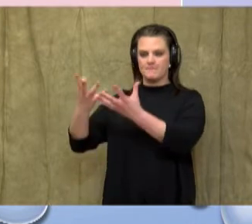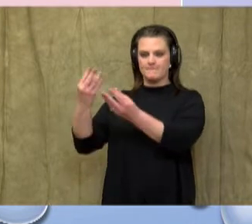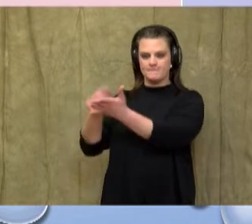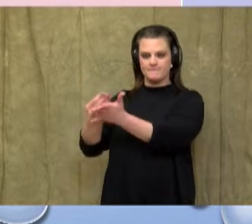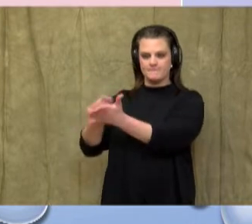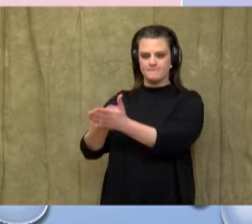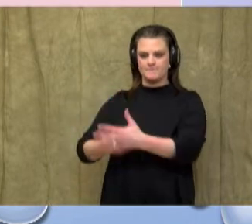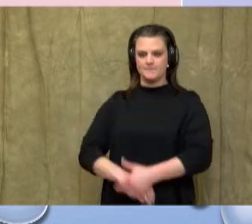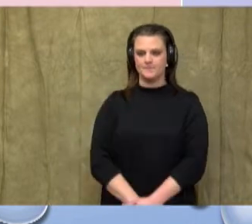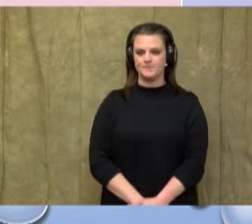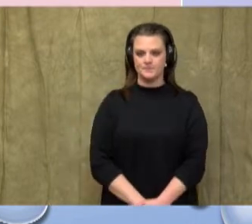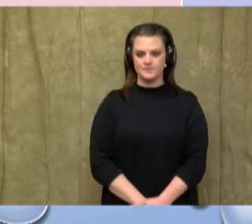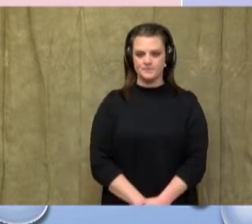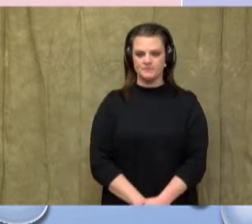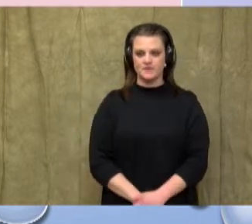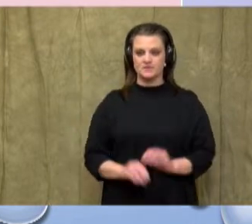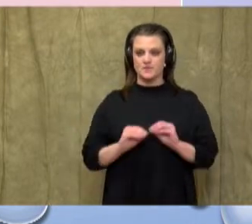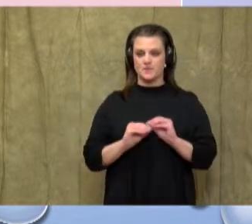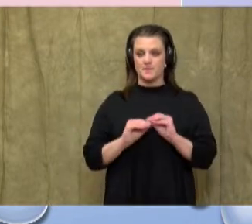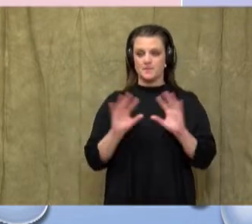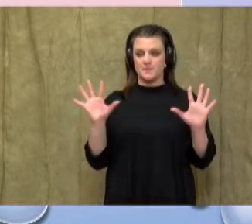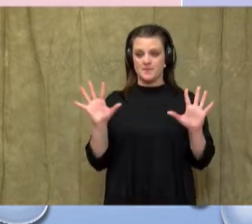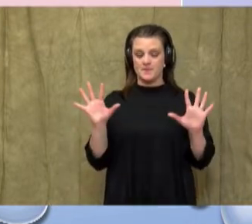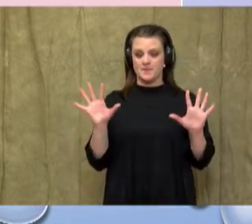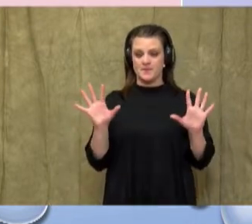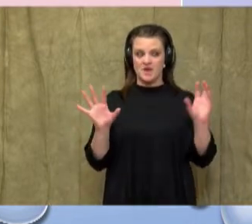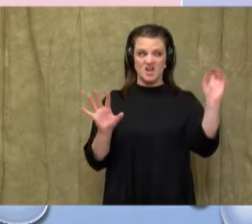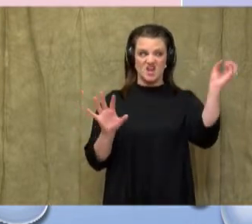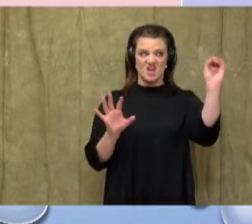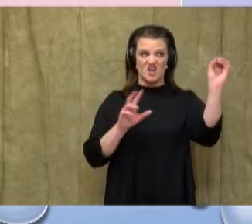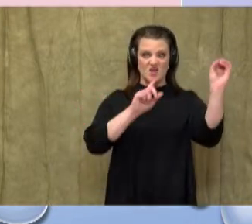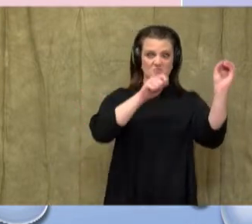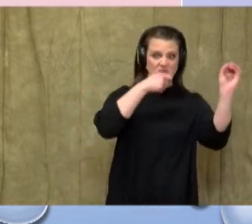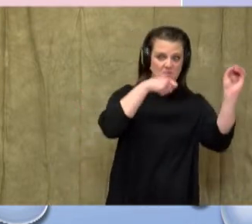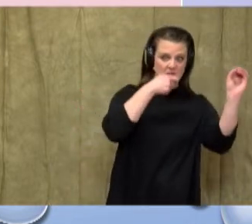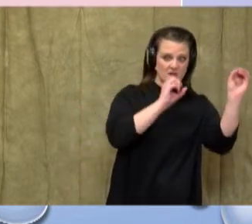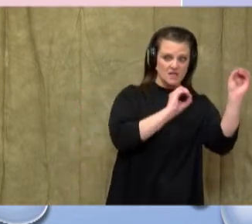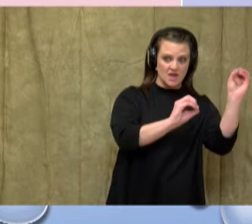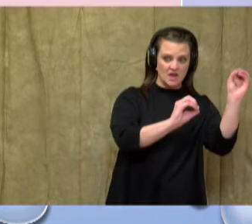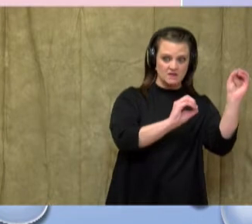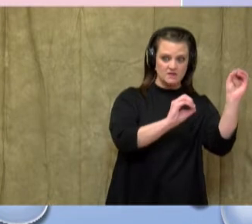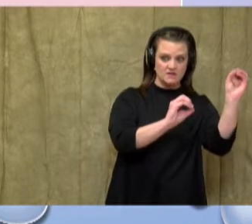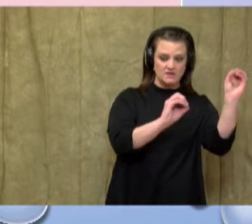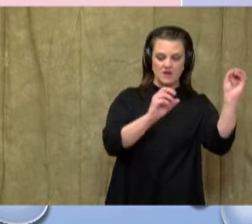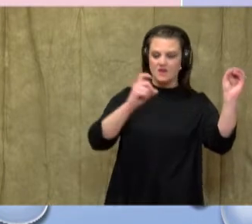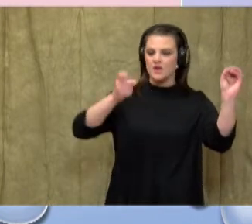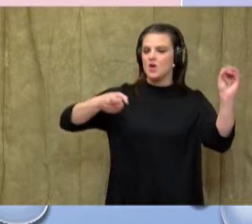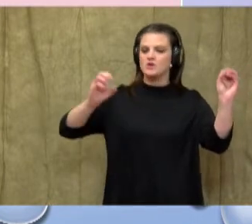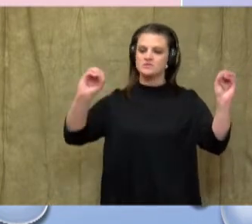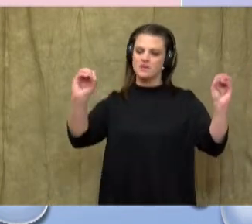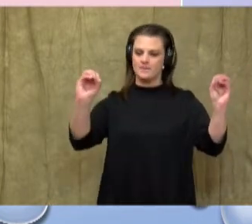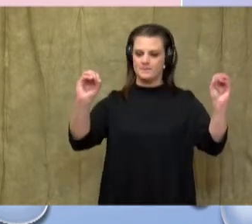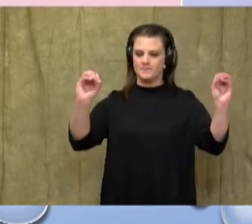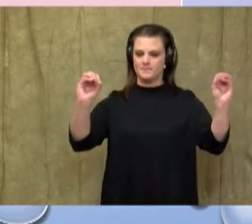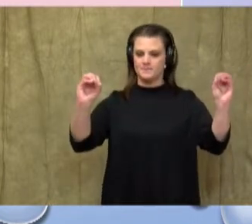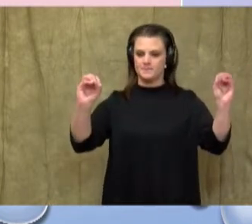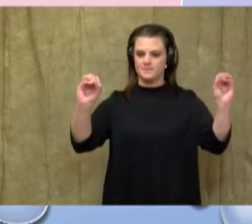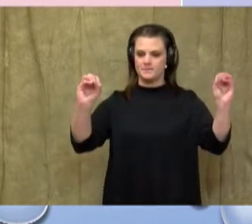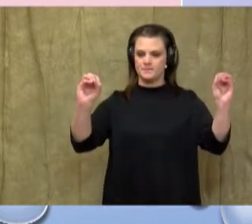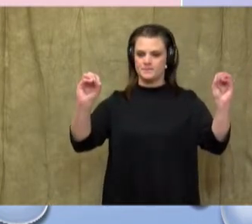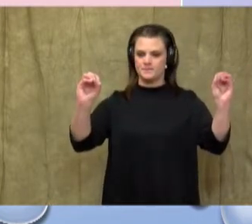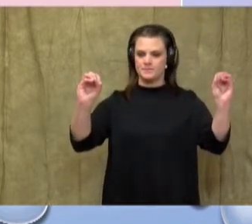cups. Obviously, if there are no yogurt cups, then there's no cost.